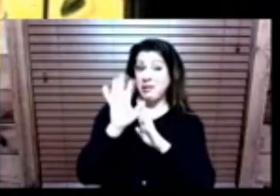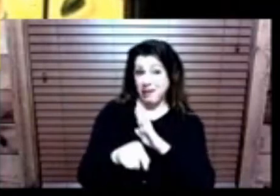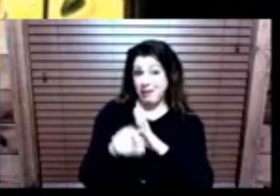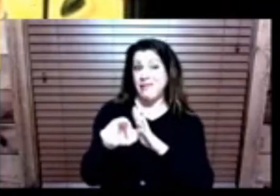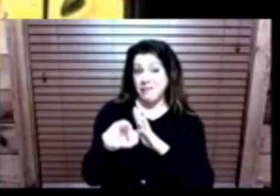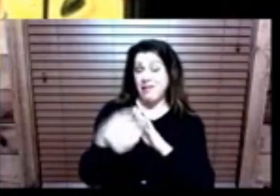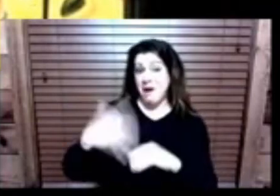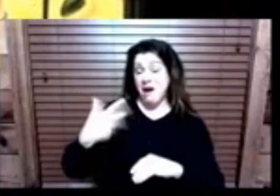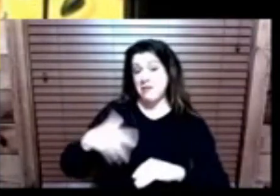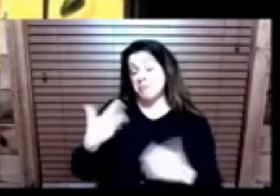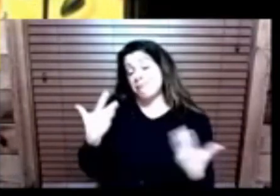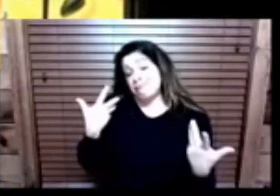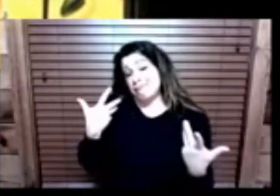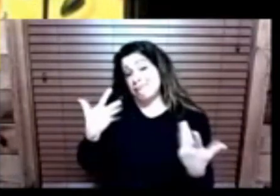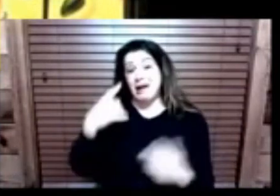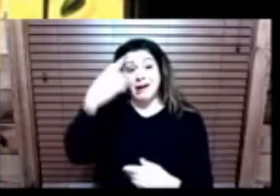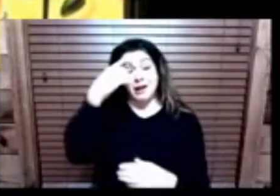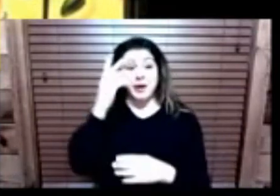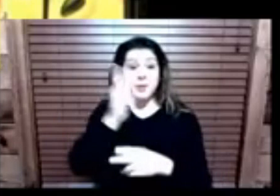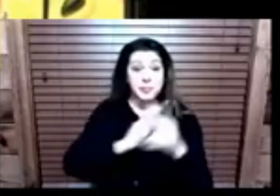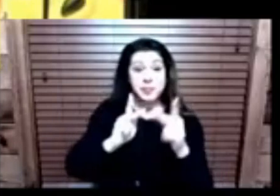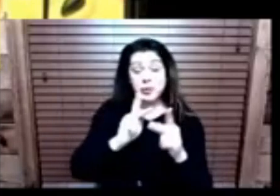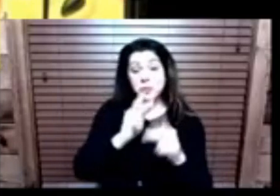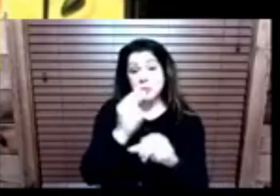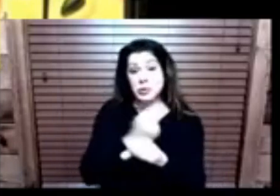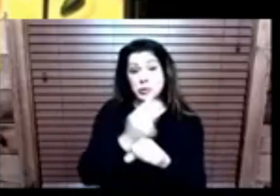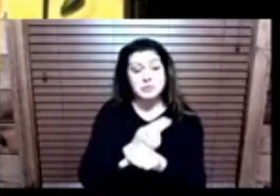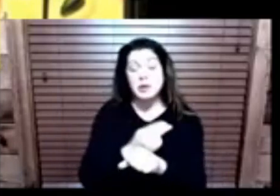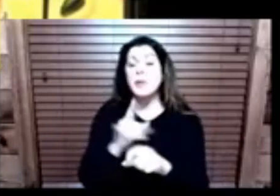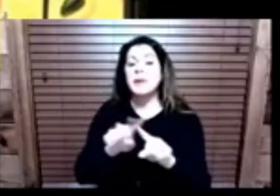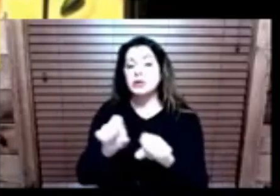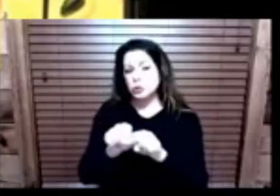use it, but it's actually a shoe that just came out yesterday.